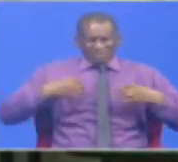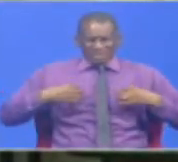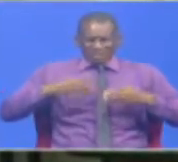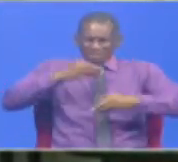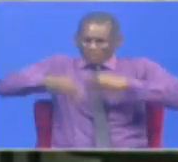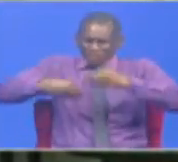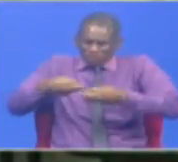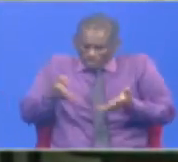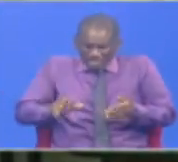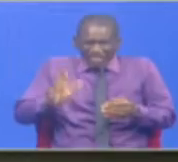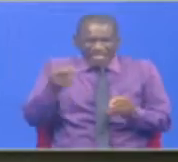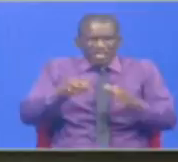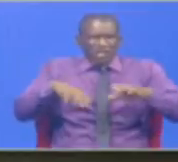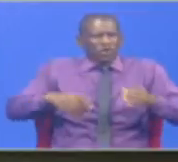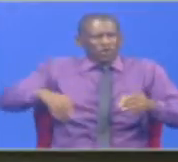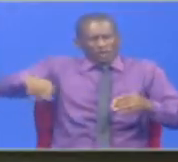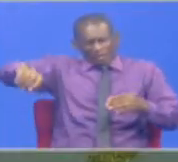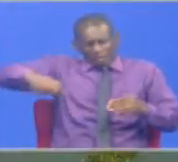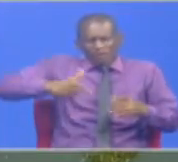special fabric for you.